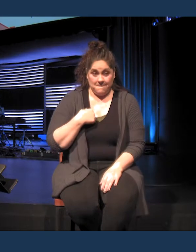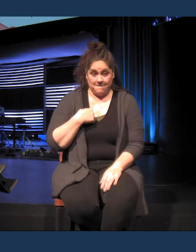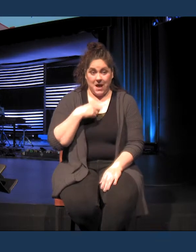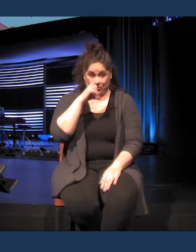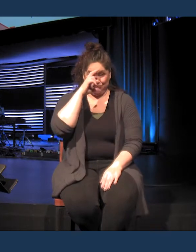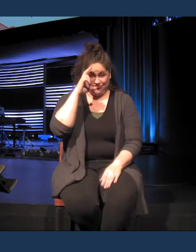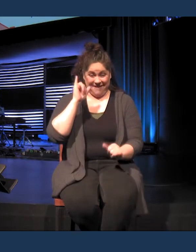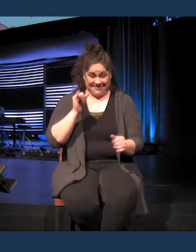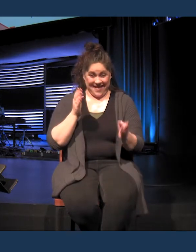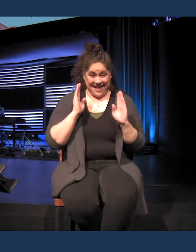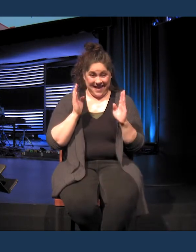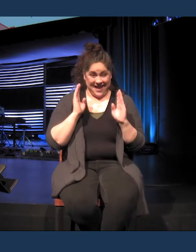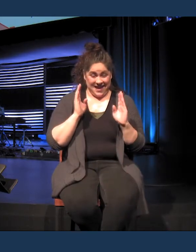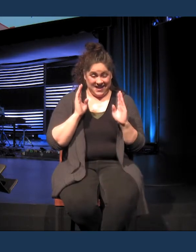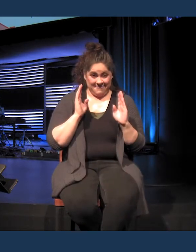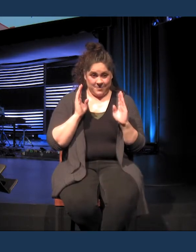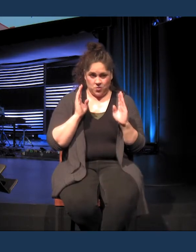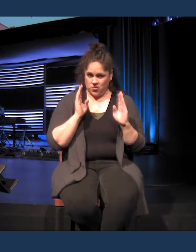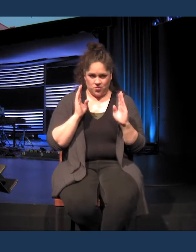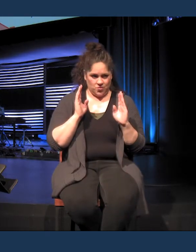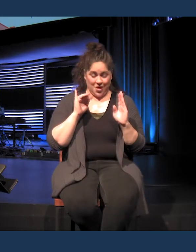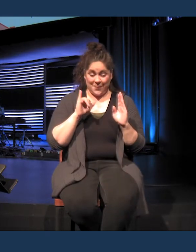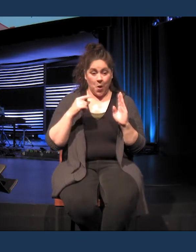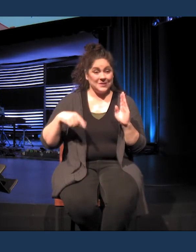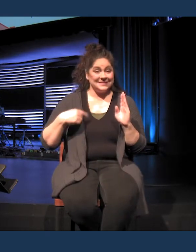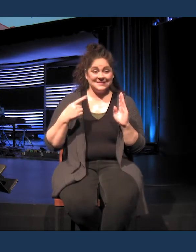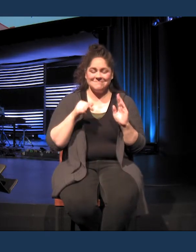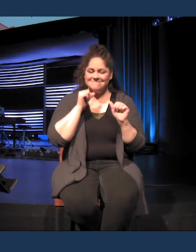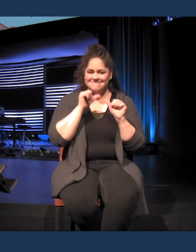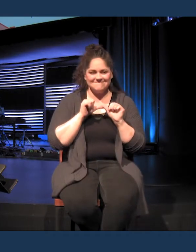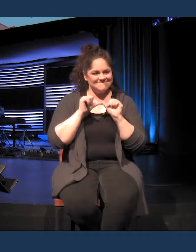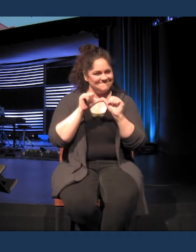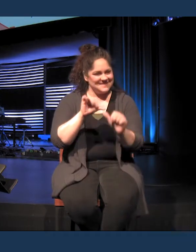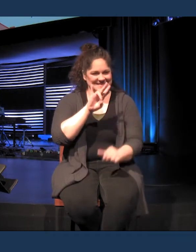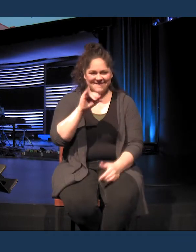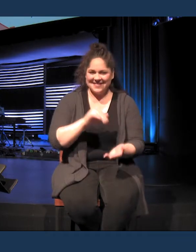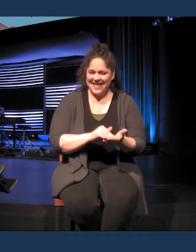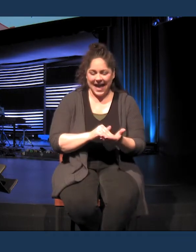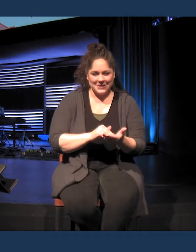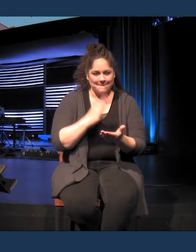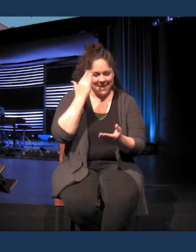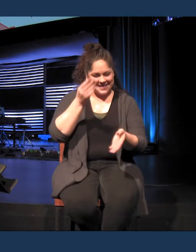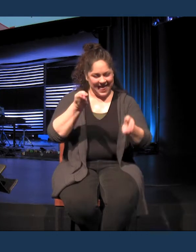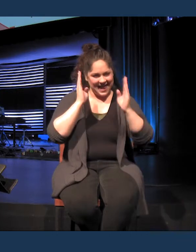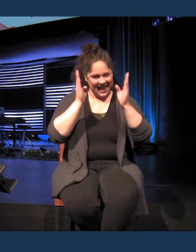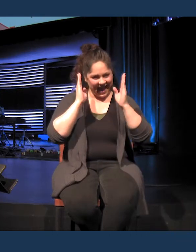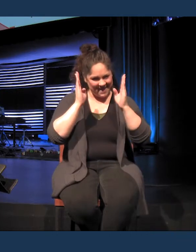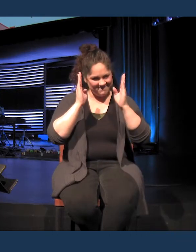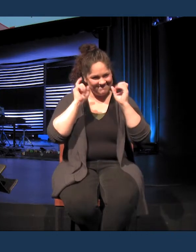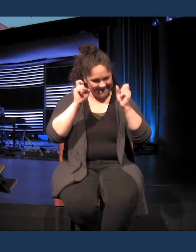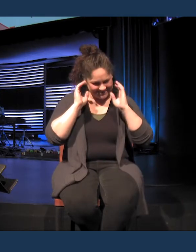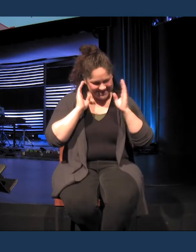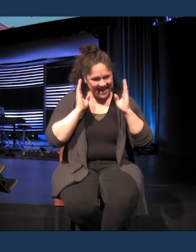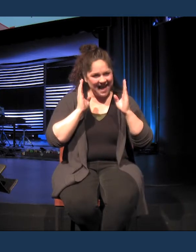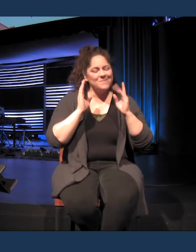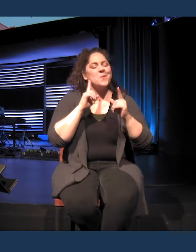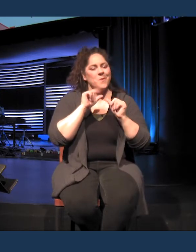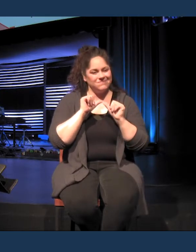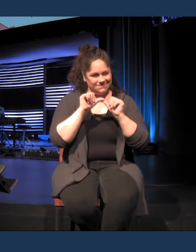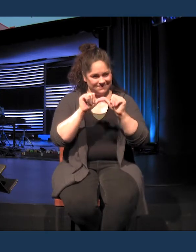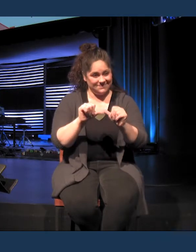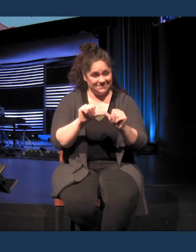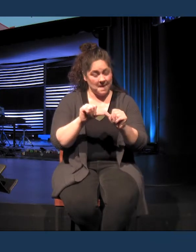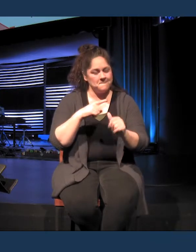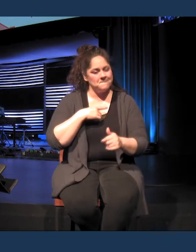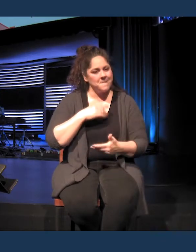alignment and those tires did not last the full warranty. But I learned a very valuable lesson. The